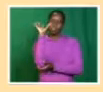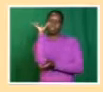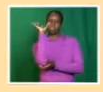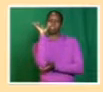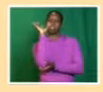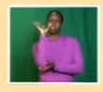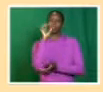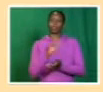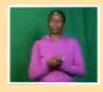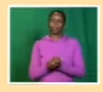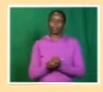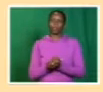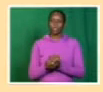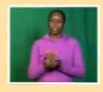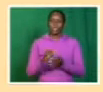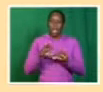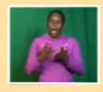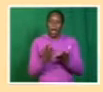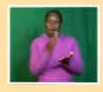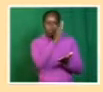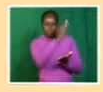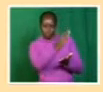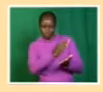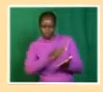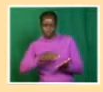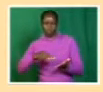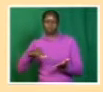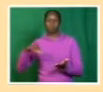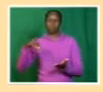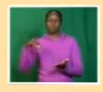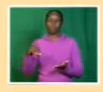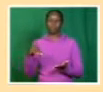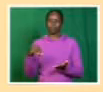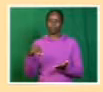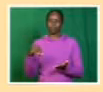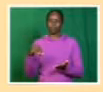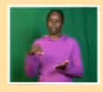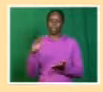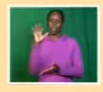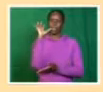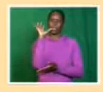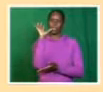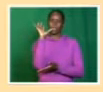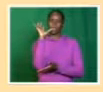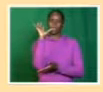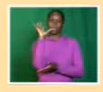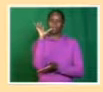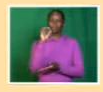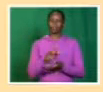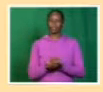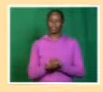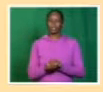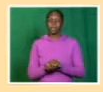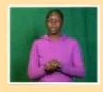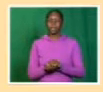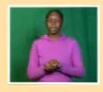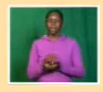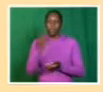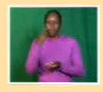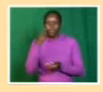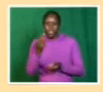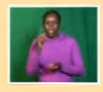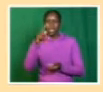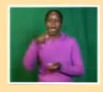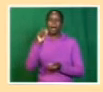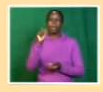learners, this is the cross-section. When you look at the cross-section of the satellite dish, you will see that it is a